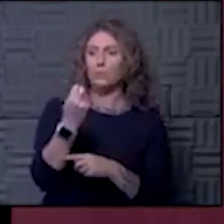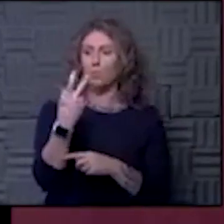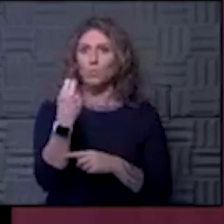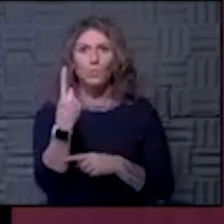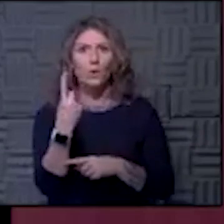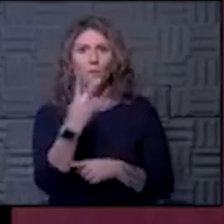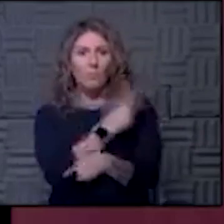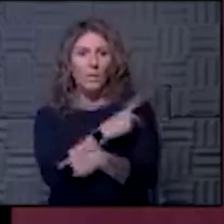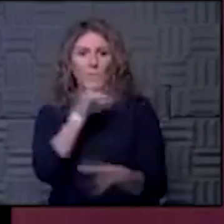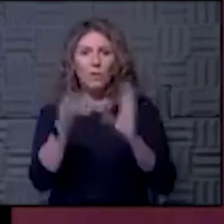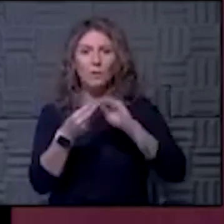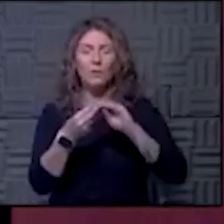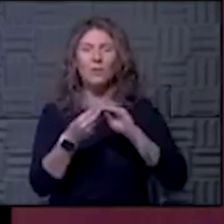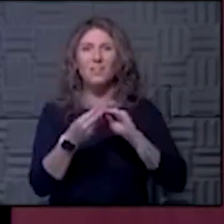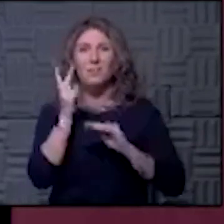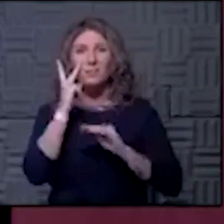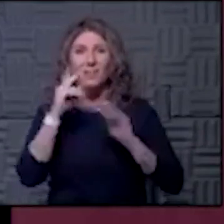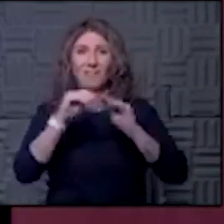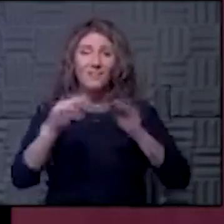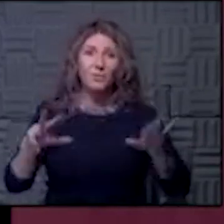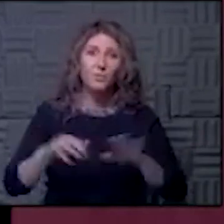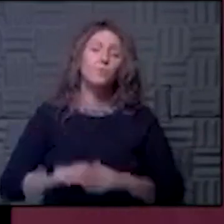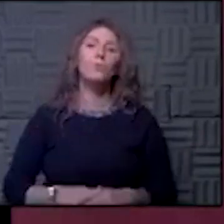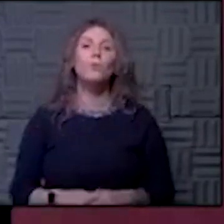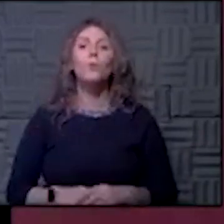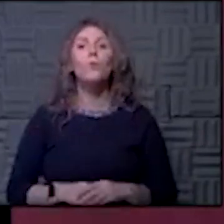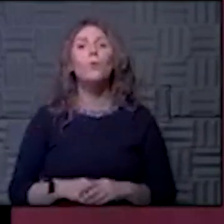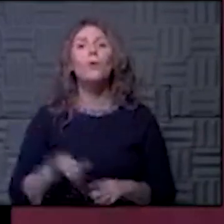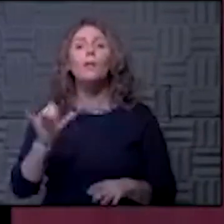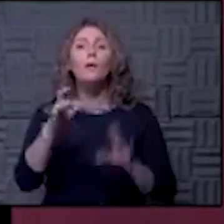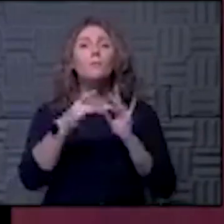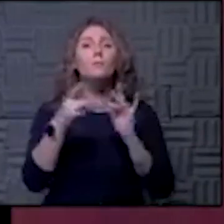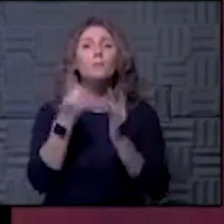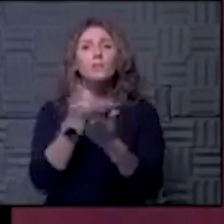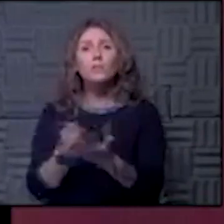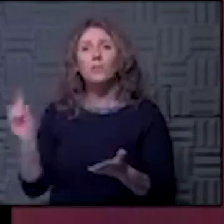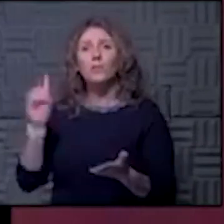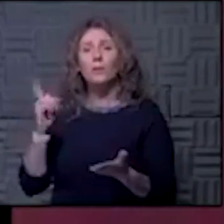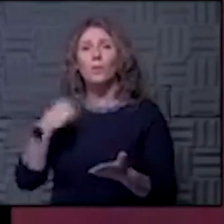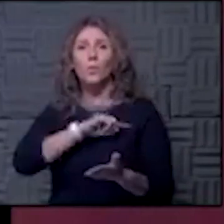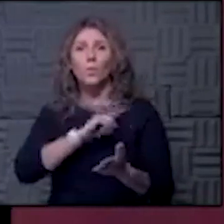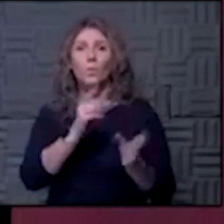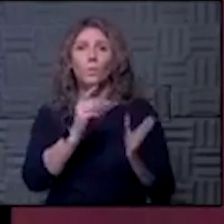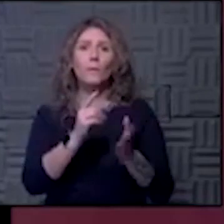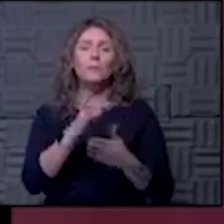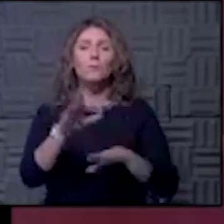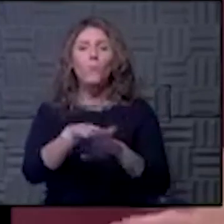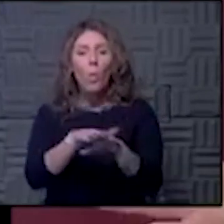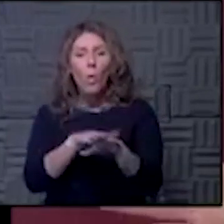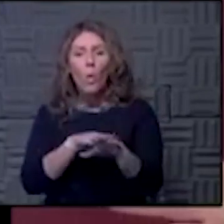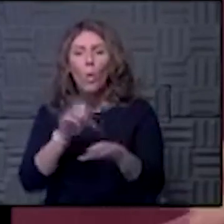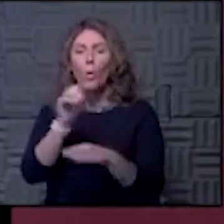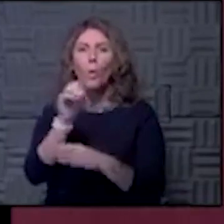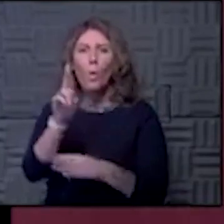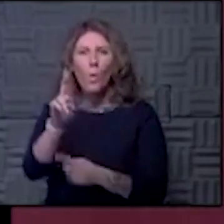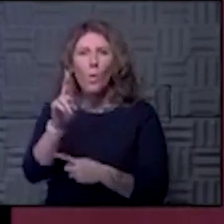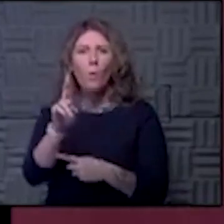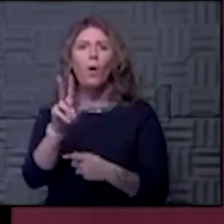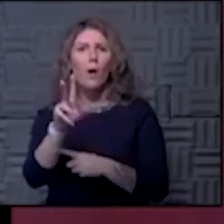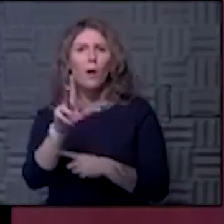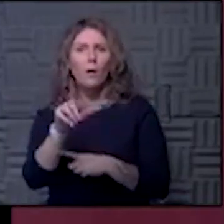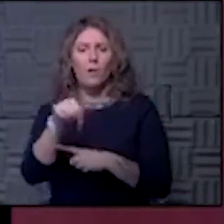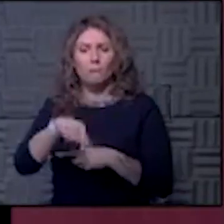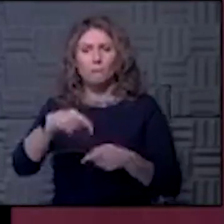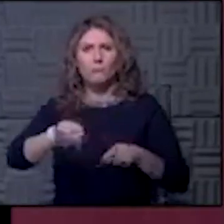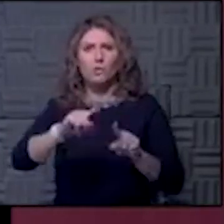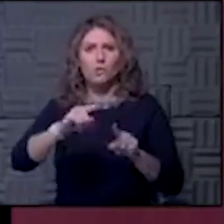numbers. So we'll see what the distribution is. As we talked about last week, we made plans to slow the ORs down especially toward the end of this week, and a